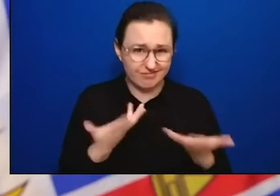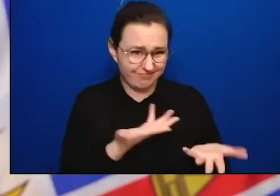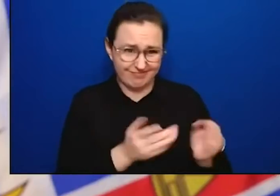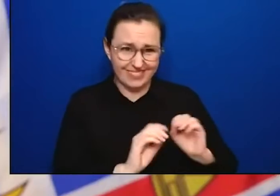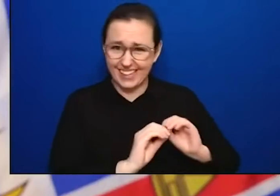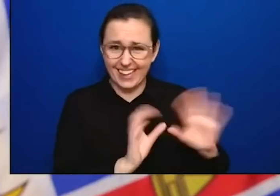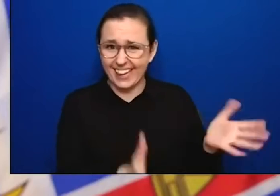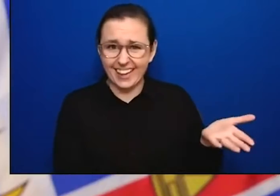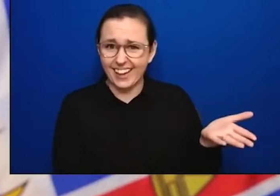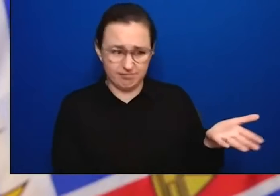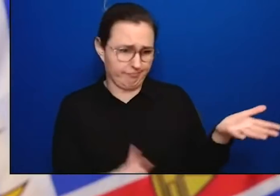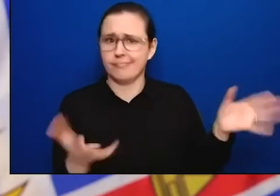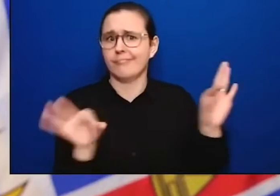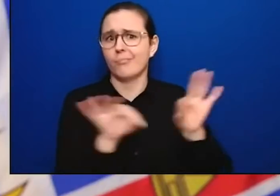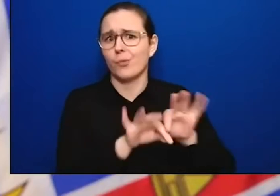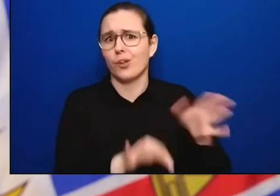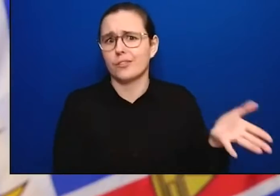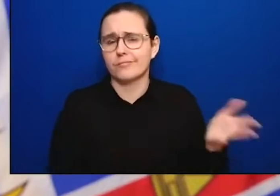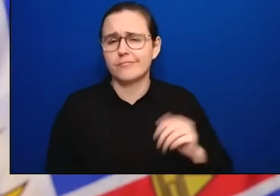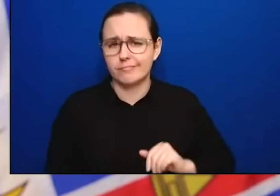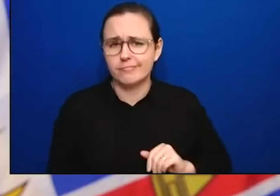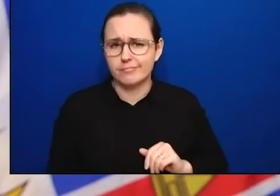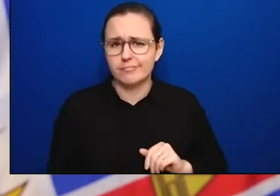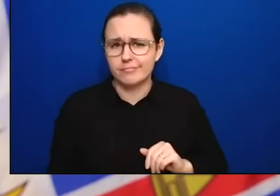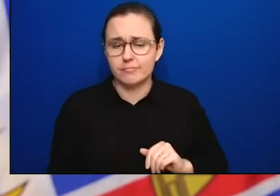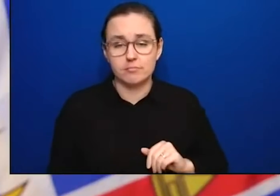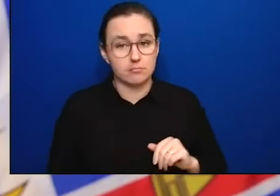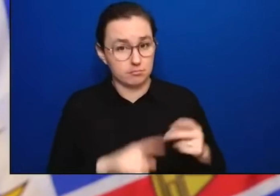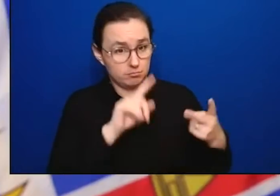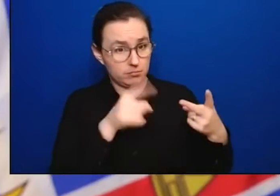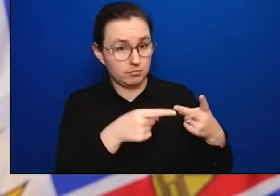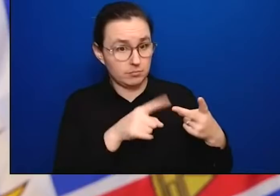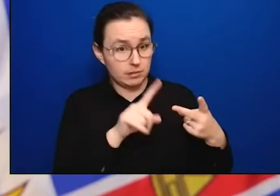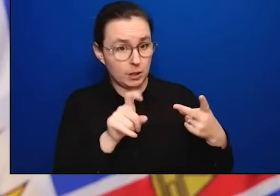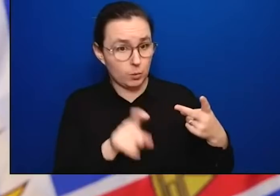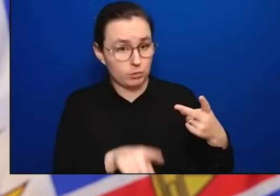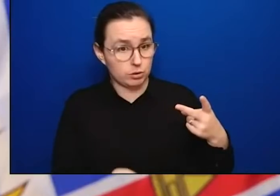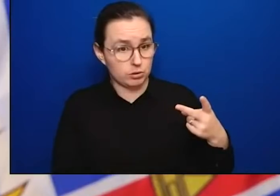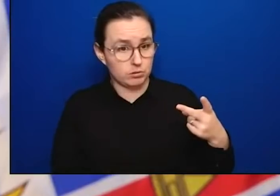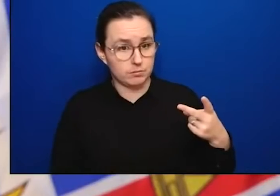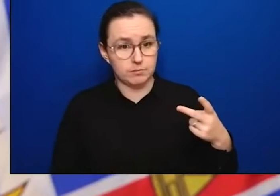it. We've seen that very clearly. Graham, do you have a follow-up?